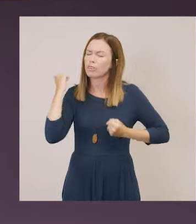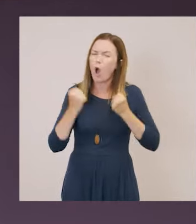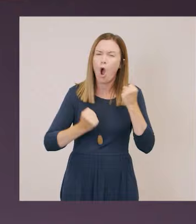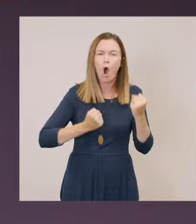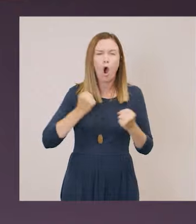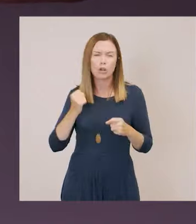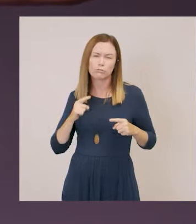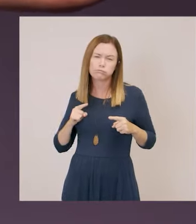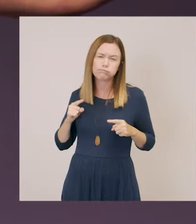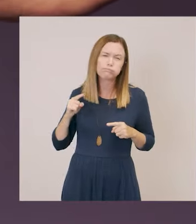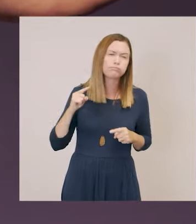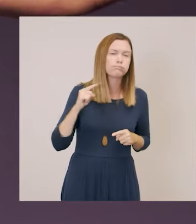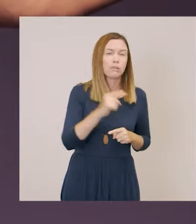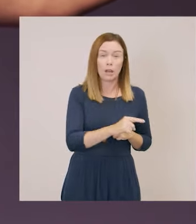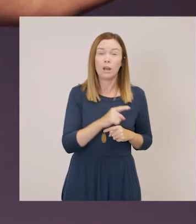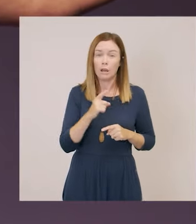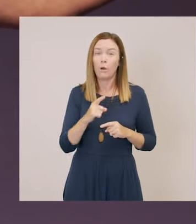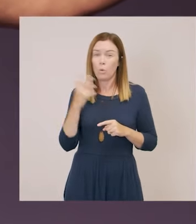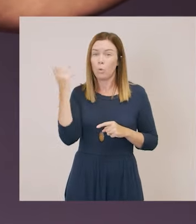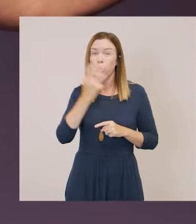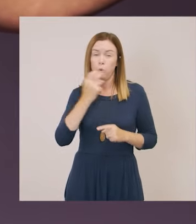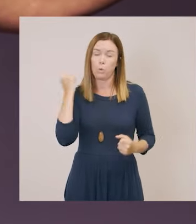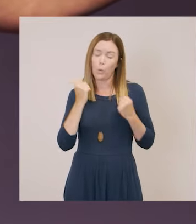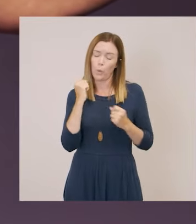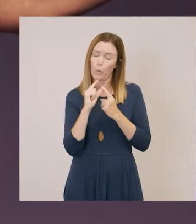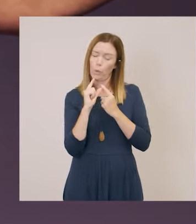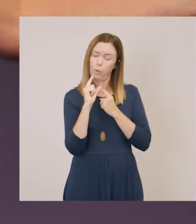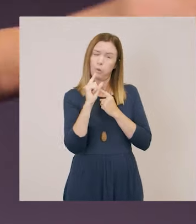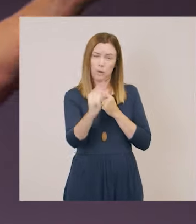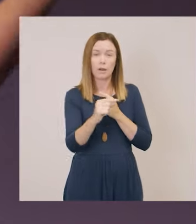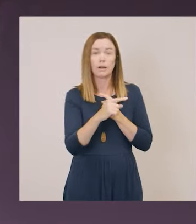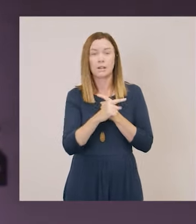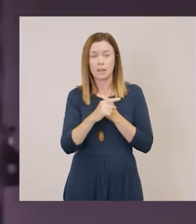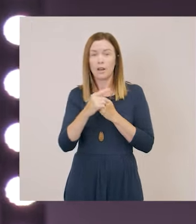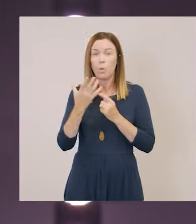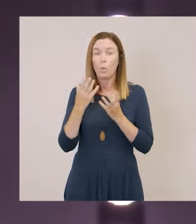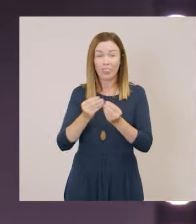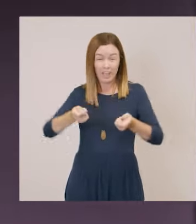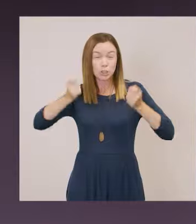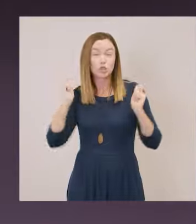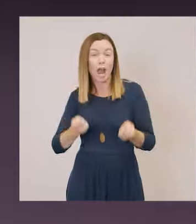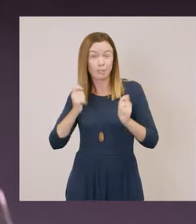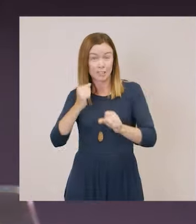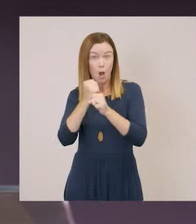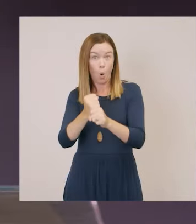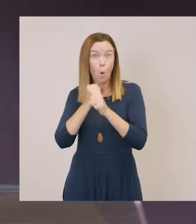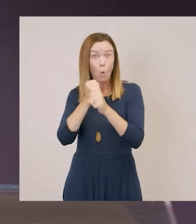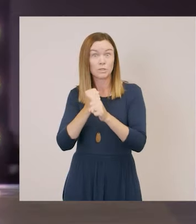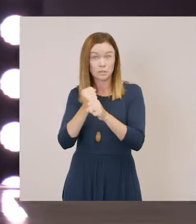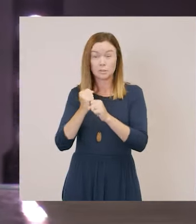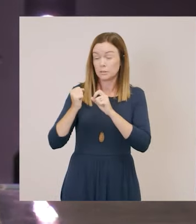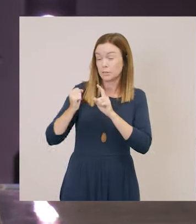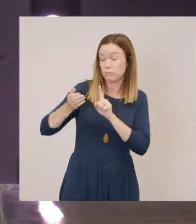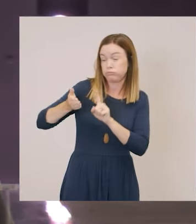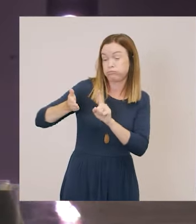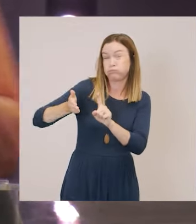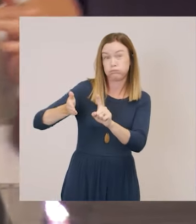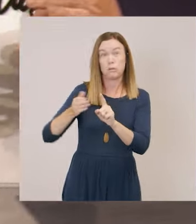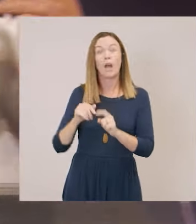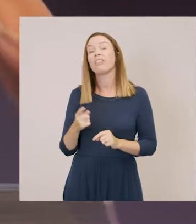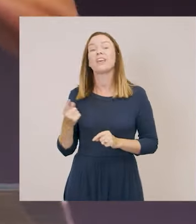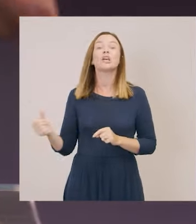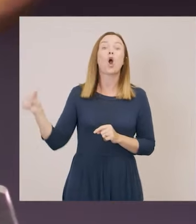back into town. Like, that's quite significant running. It's sprinting, really. He's sprinting in front of the chariots with their horses. And he gets back